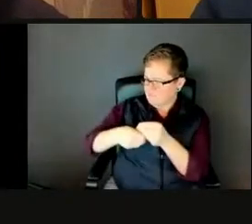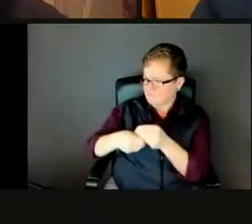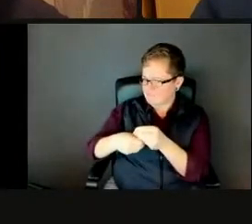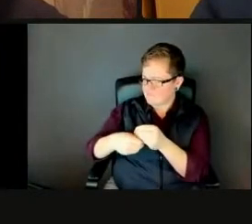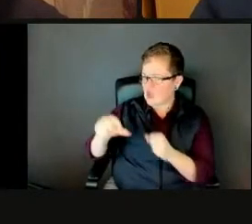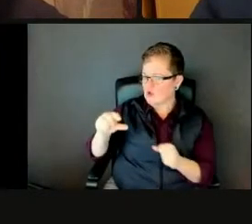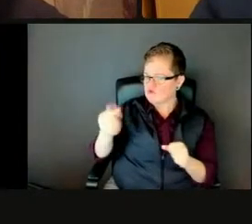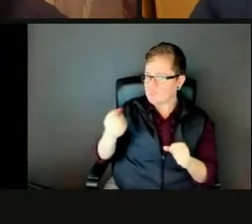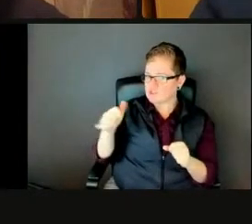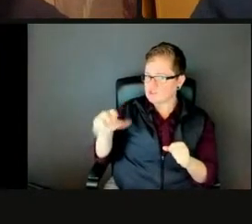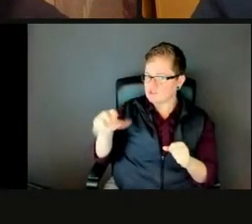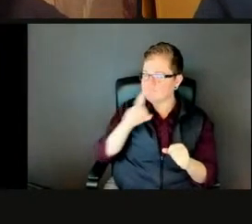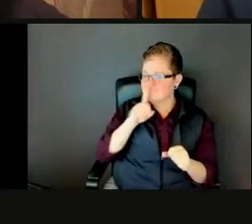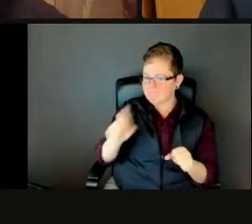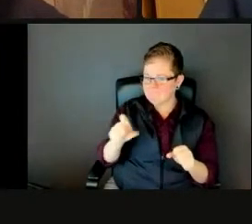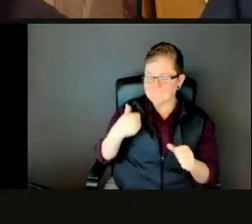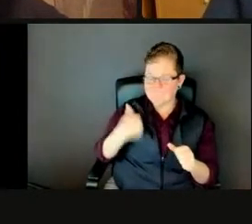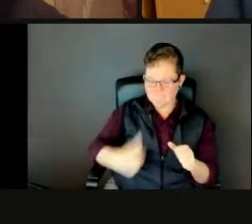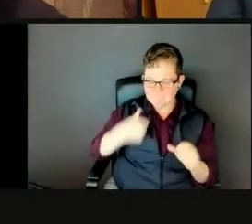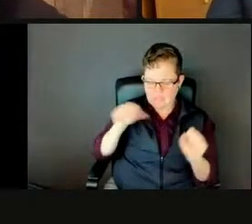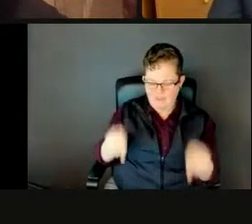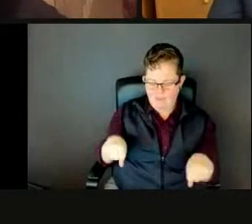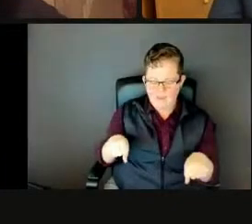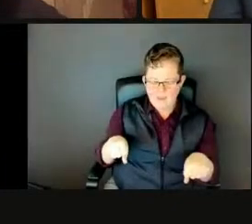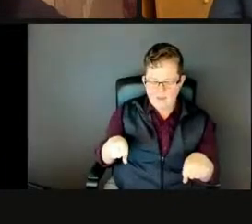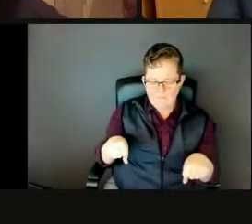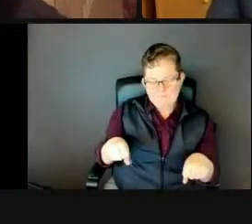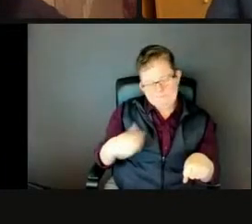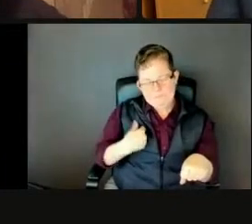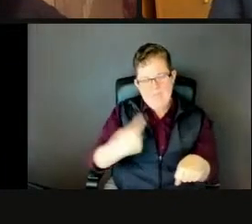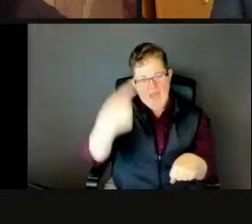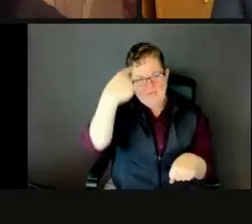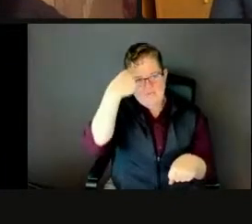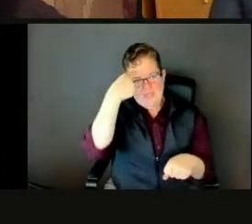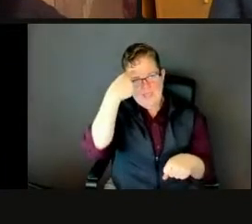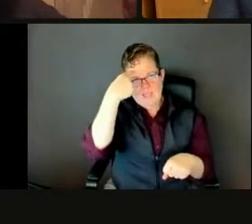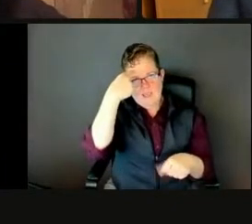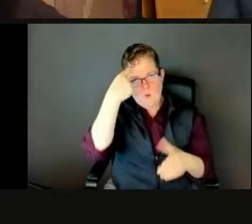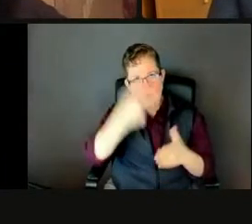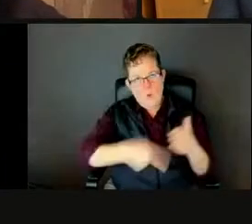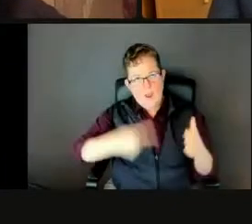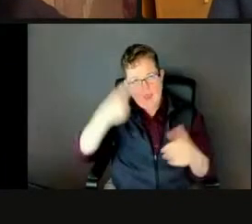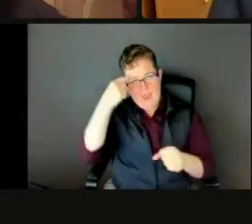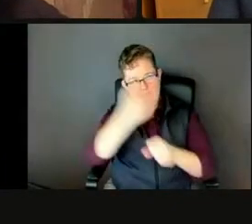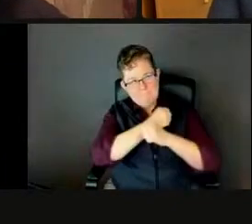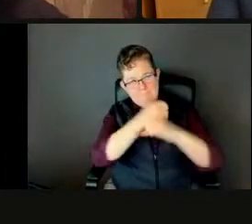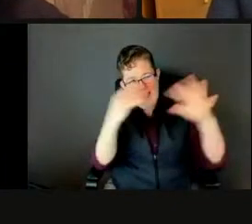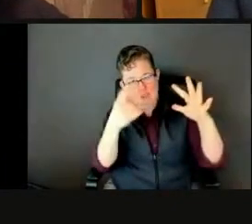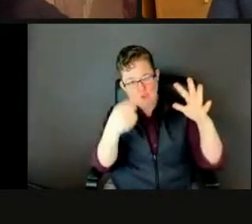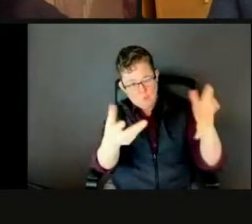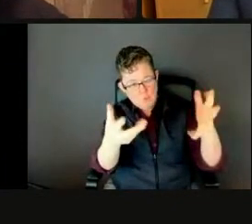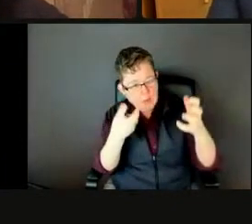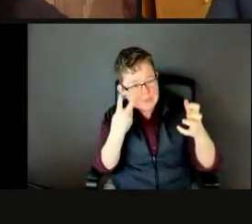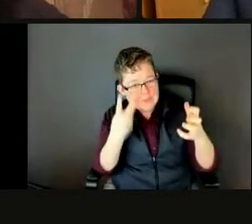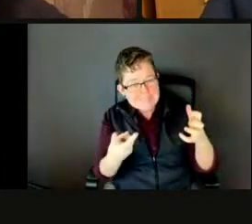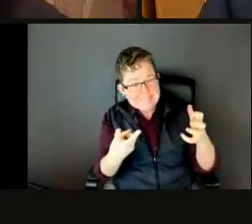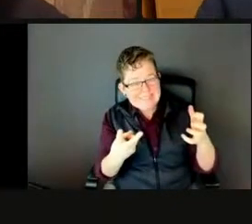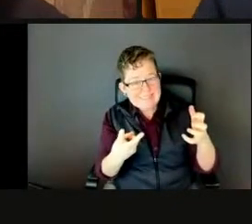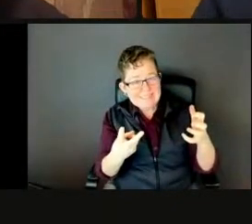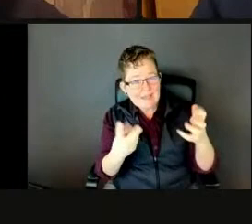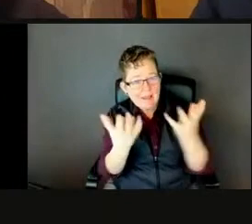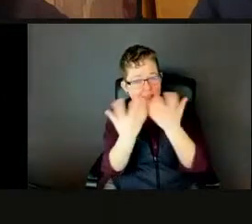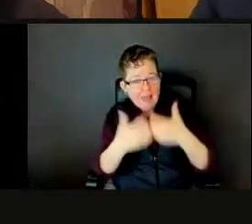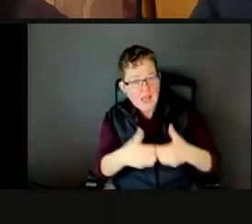And this is Gretchen, Cynthia. And I think that what I'd imagine that you would want to see, counselors, is an alignment with